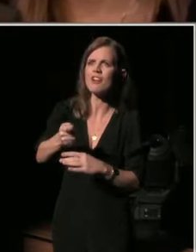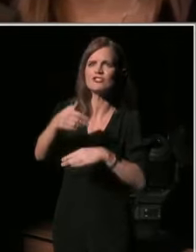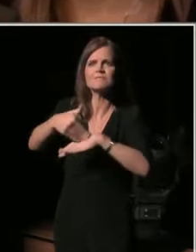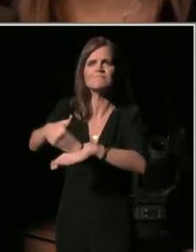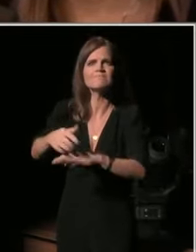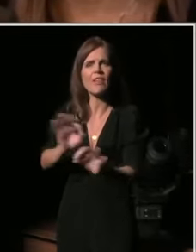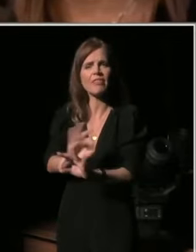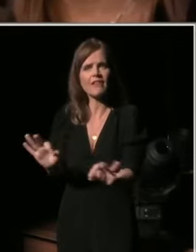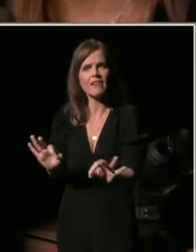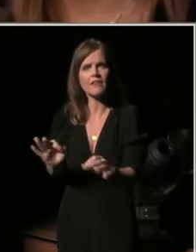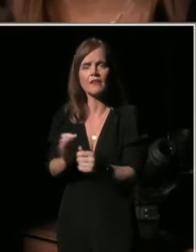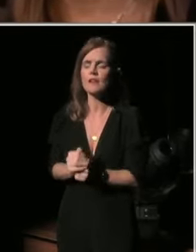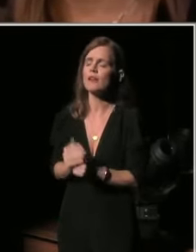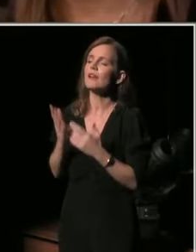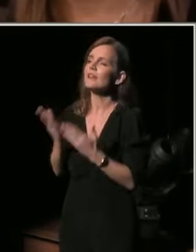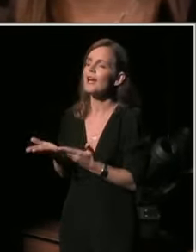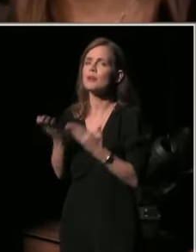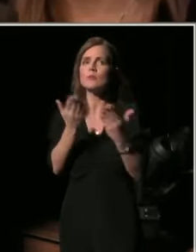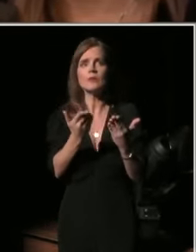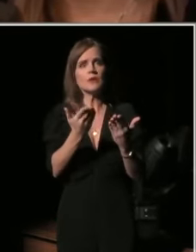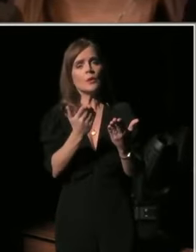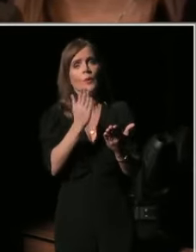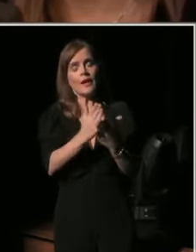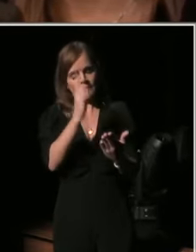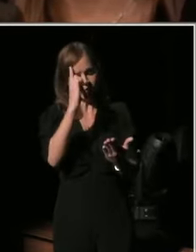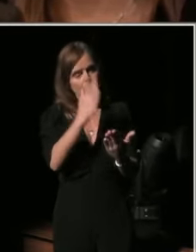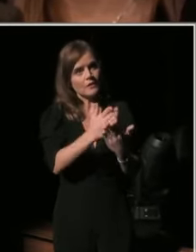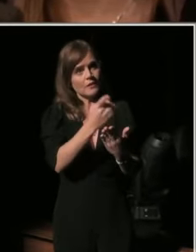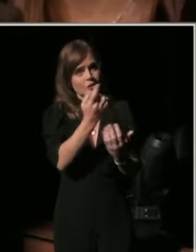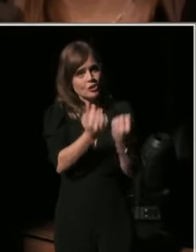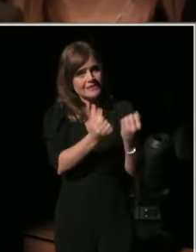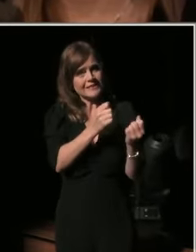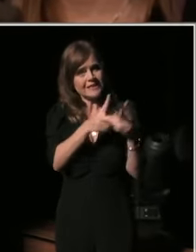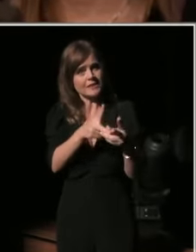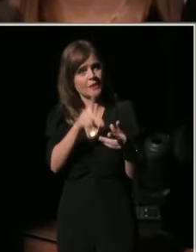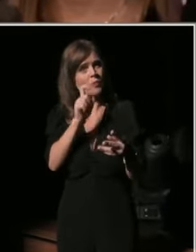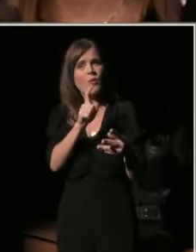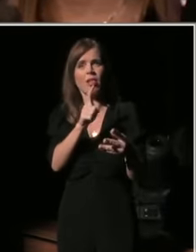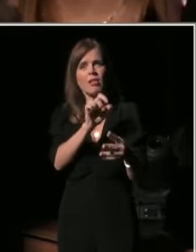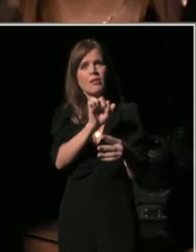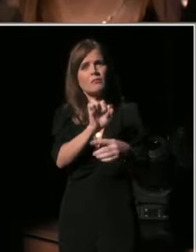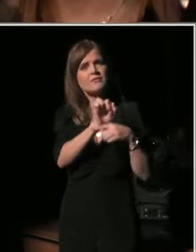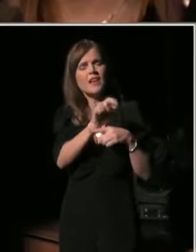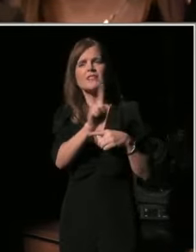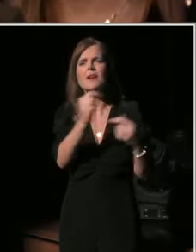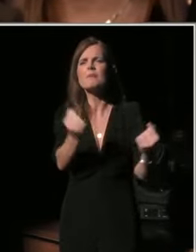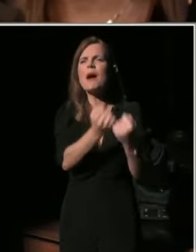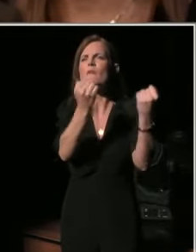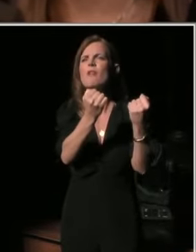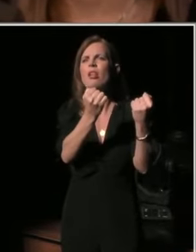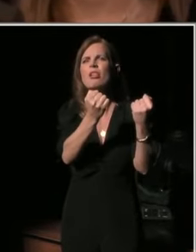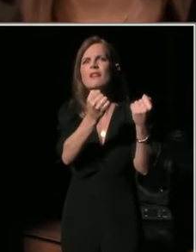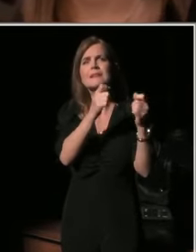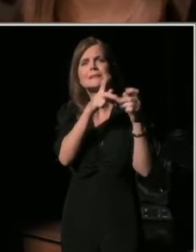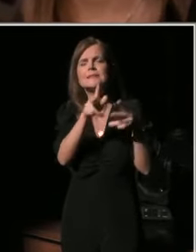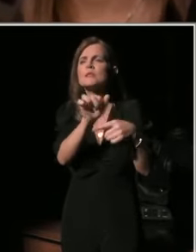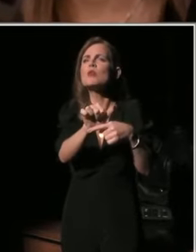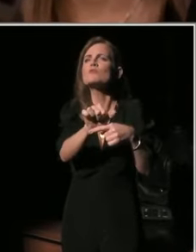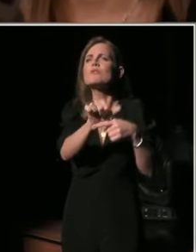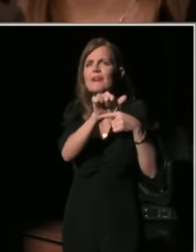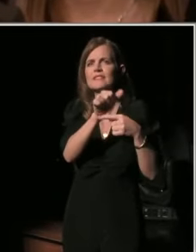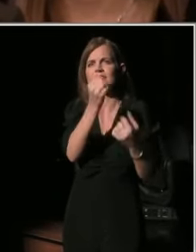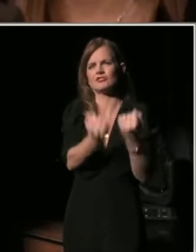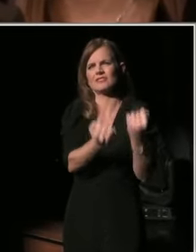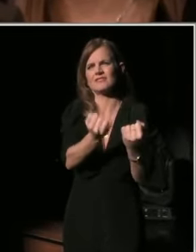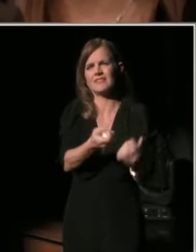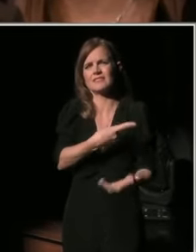We now have to put our faith into a justice system that protects the powerful, a system that prevents justice. While